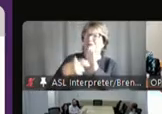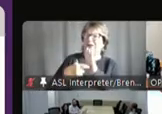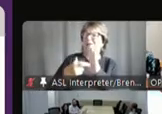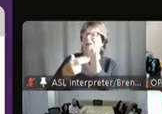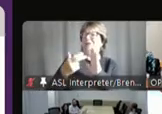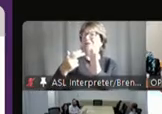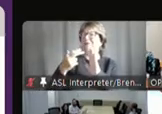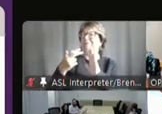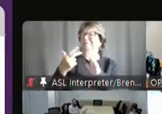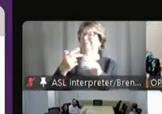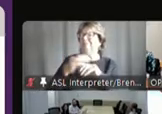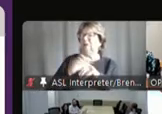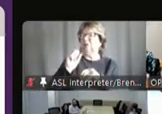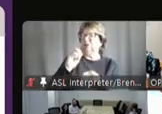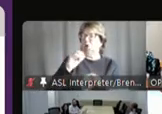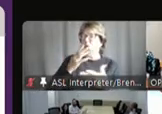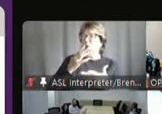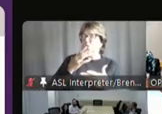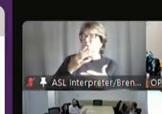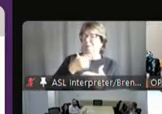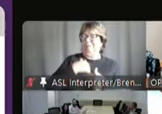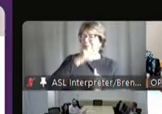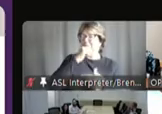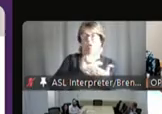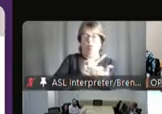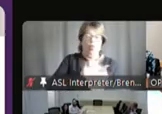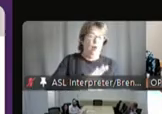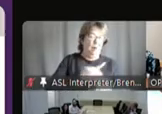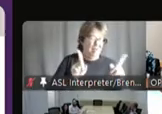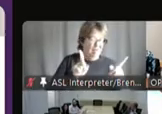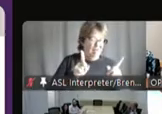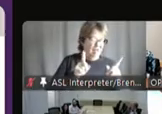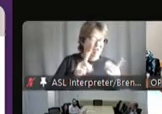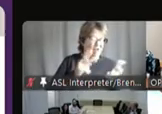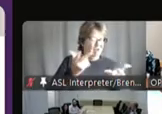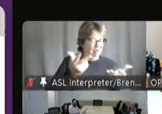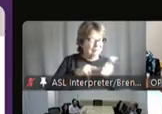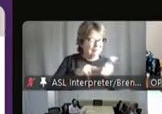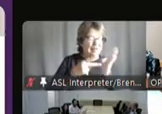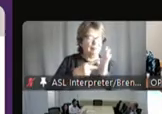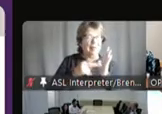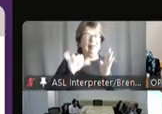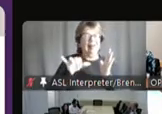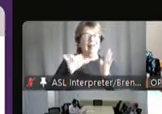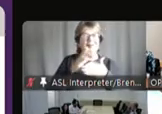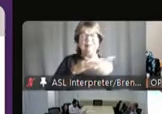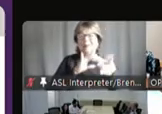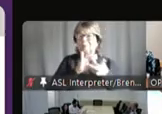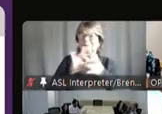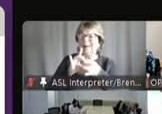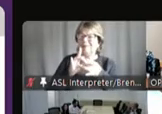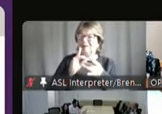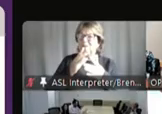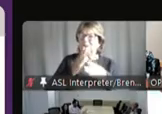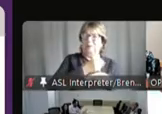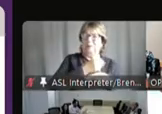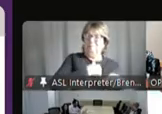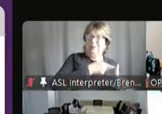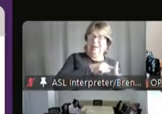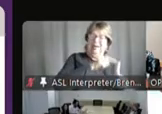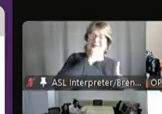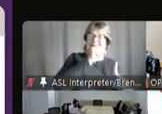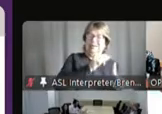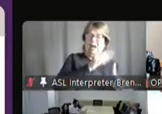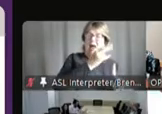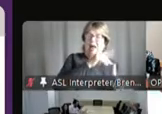mind, again, not being a lawyer, that tells me that if there's some nexus that's created between me as a non-HIPAA entity